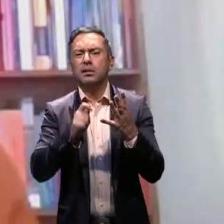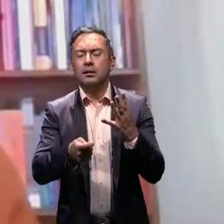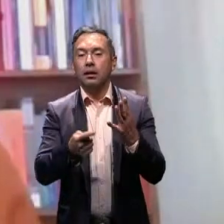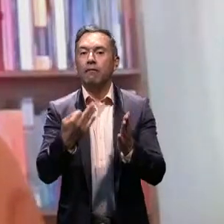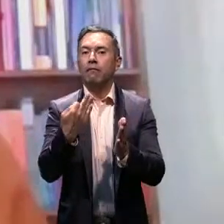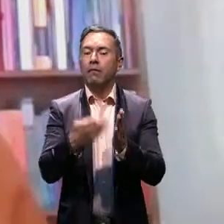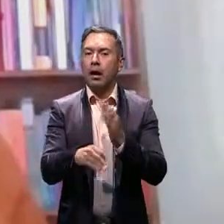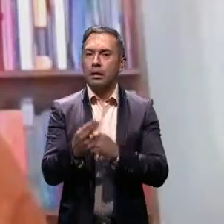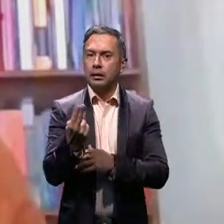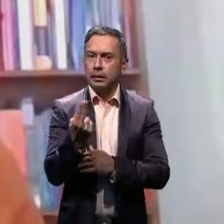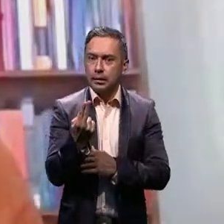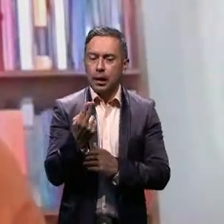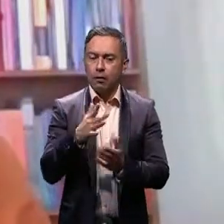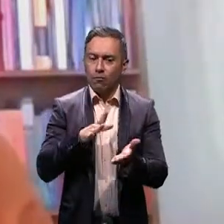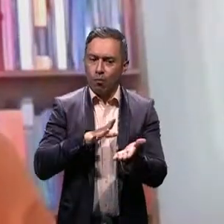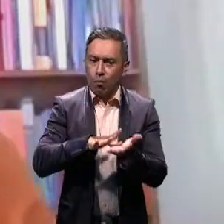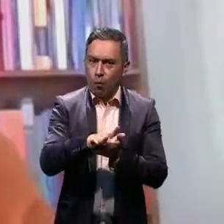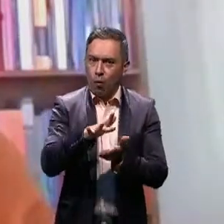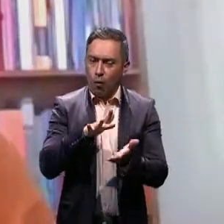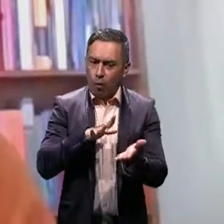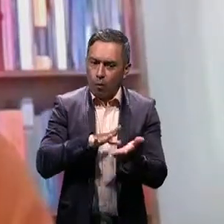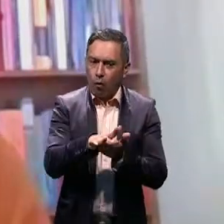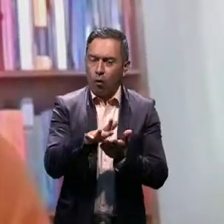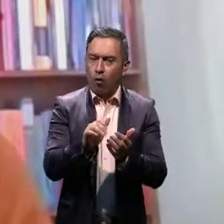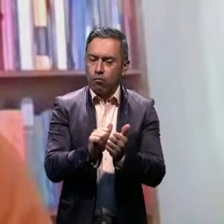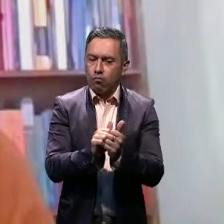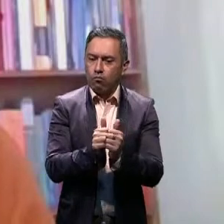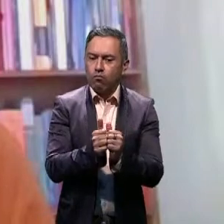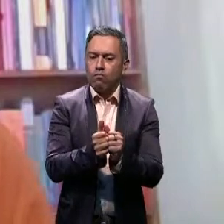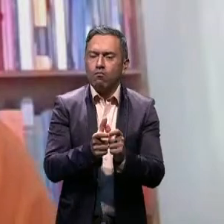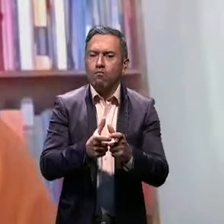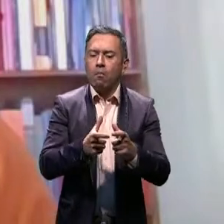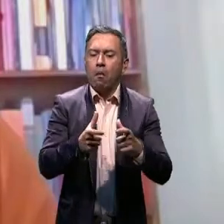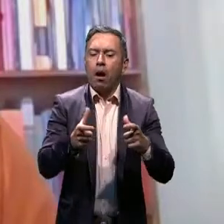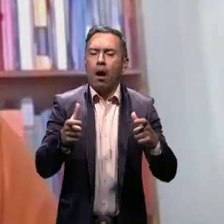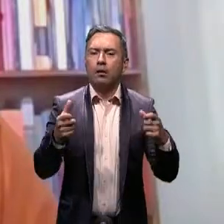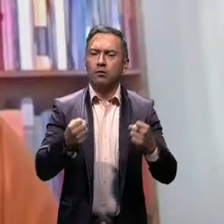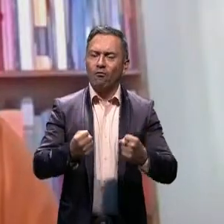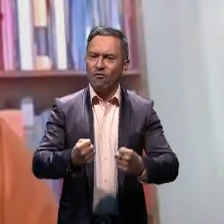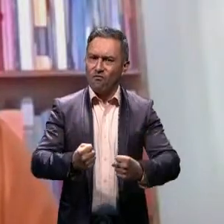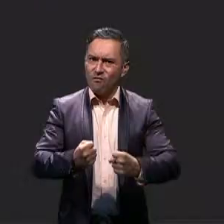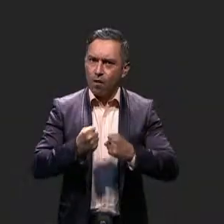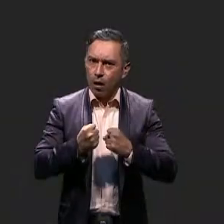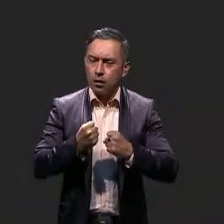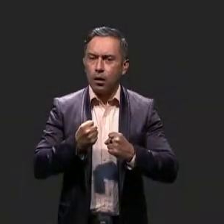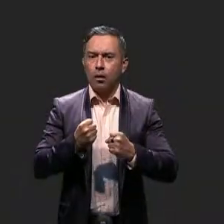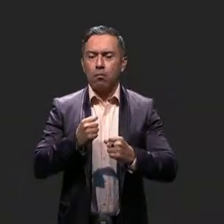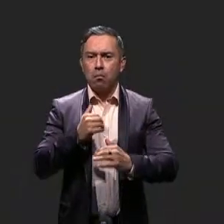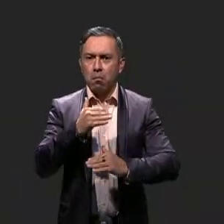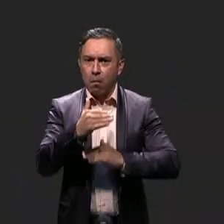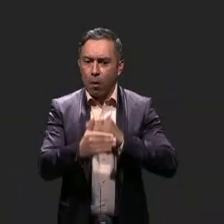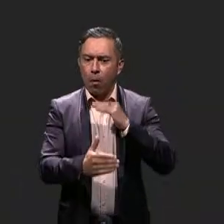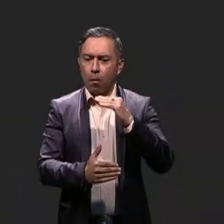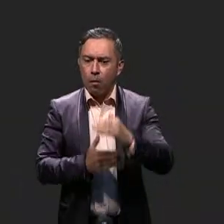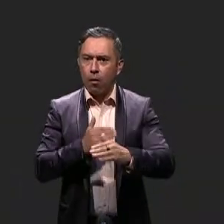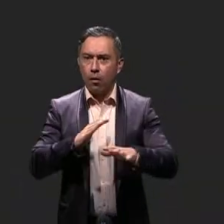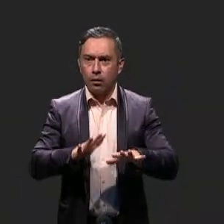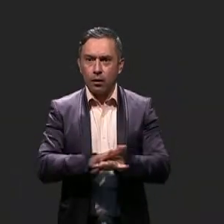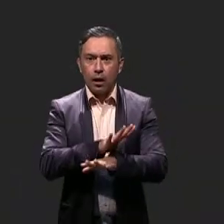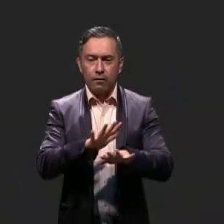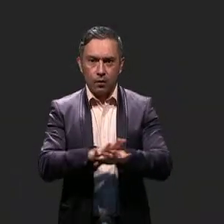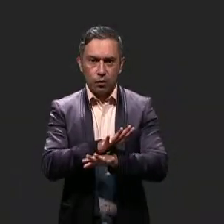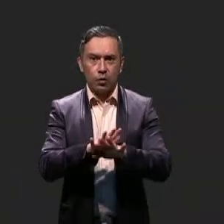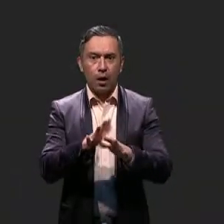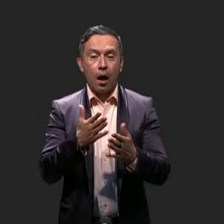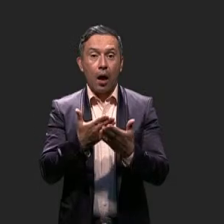the need of strengthening and working on the process of transformation